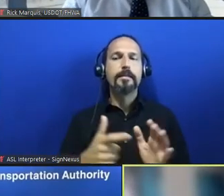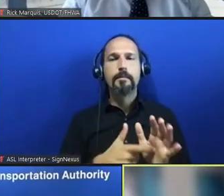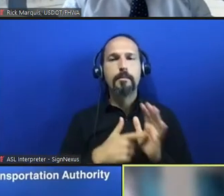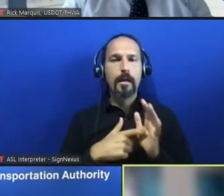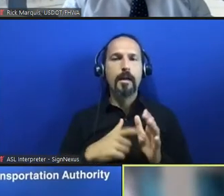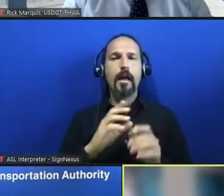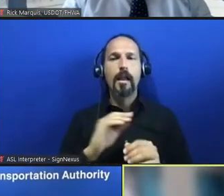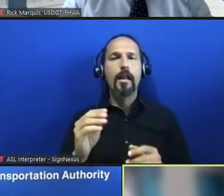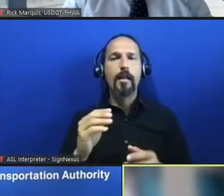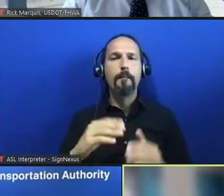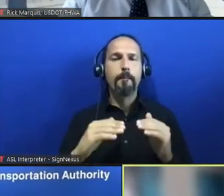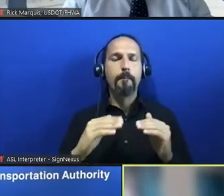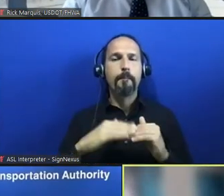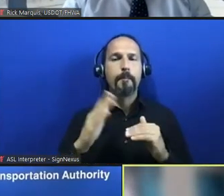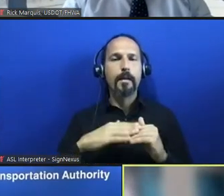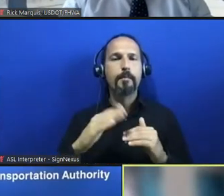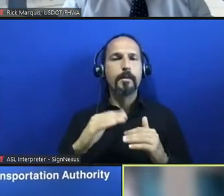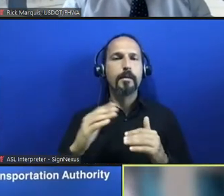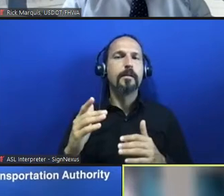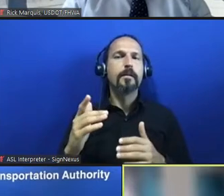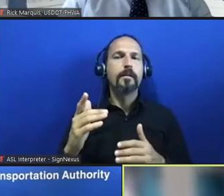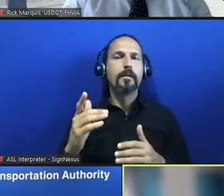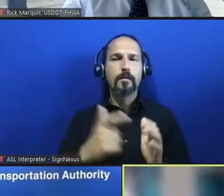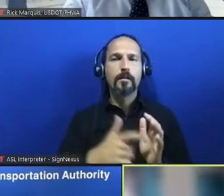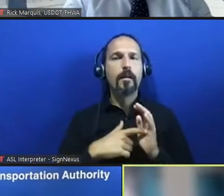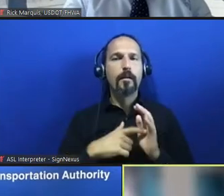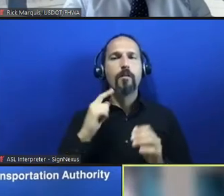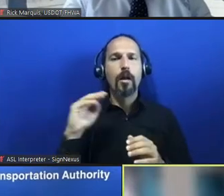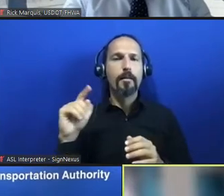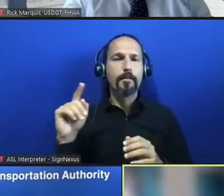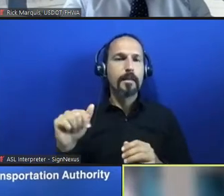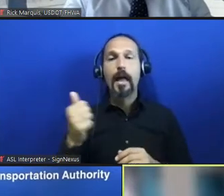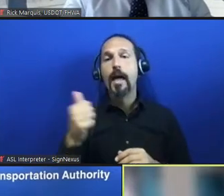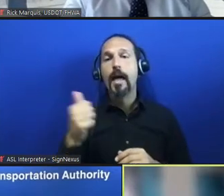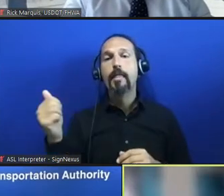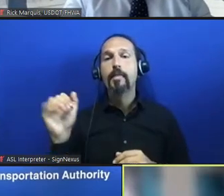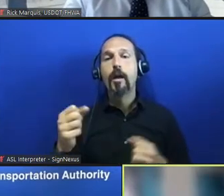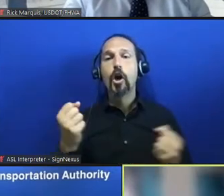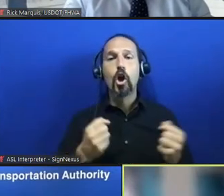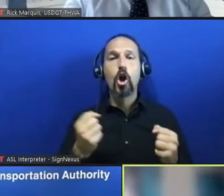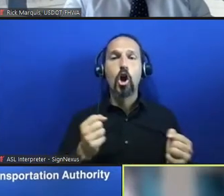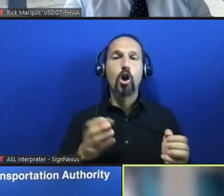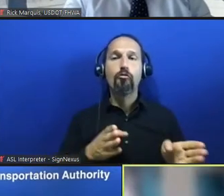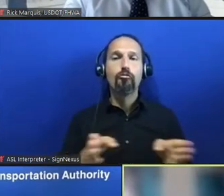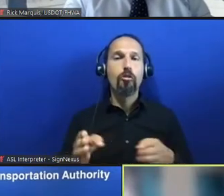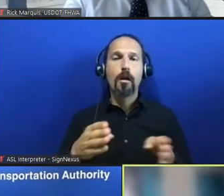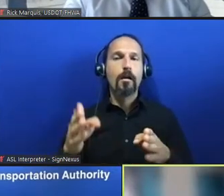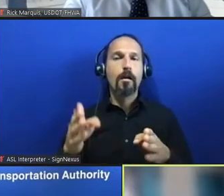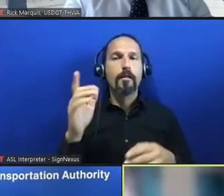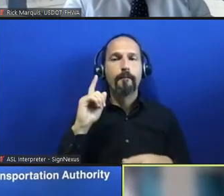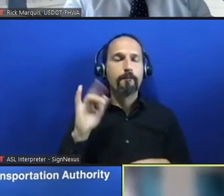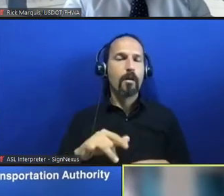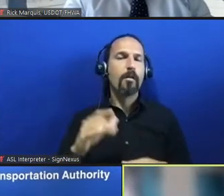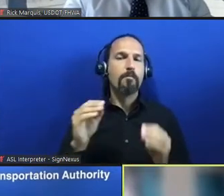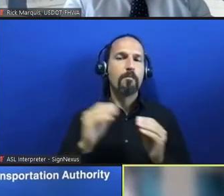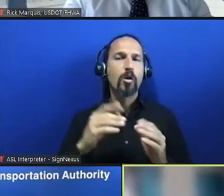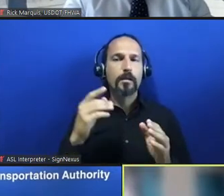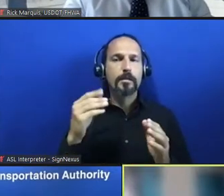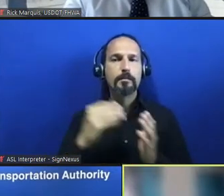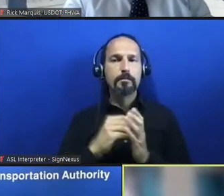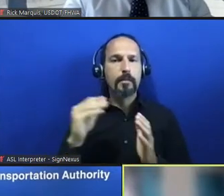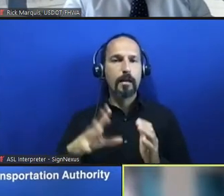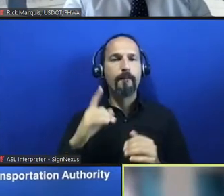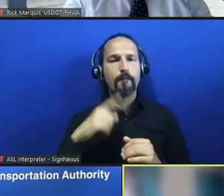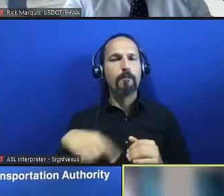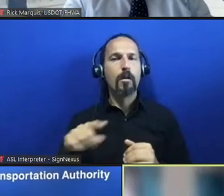a minimum contribution from congestion pricing to the MTA so any additional carve outs will inequitably make the congestion tolling more expensive expensive